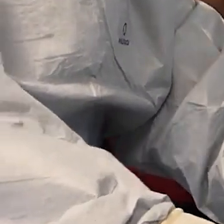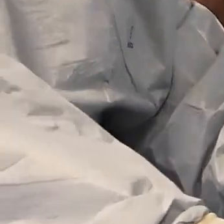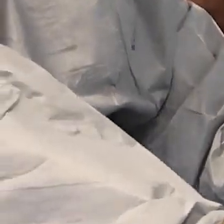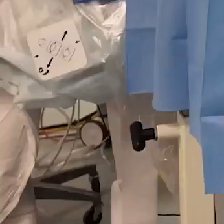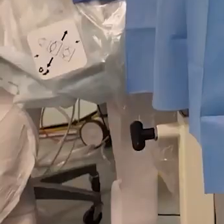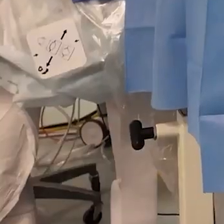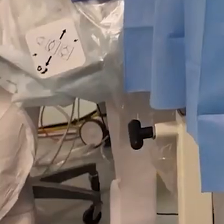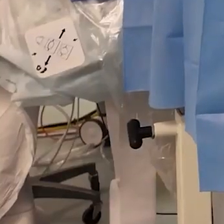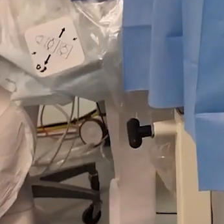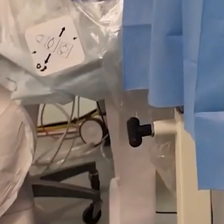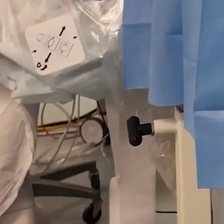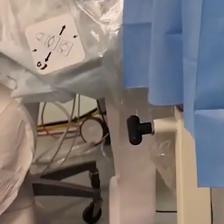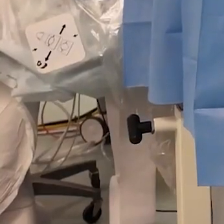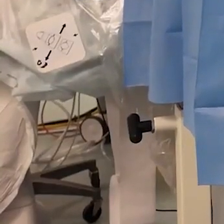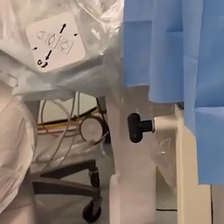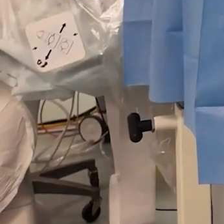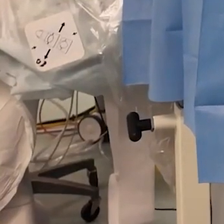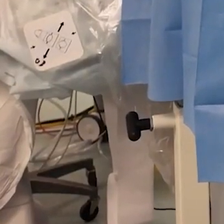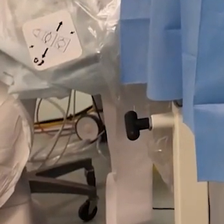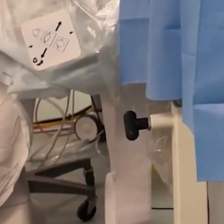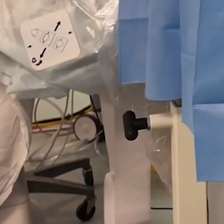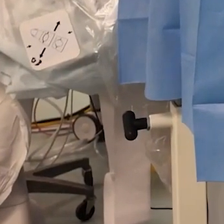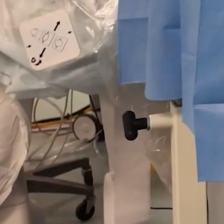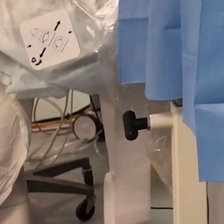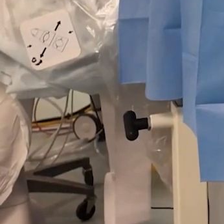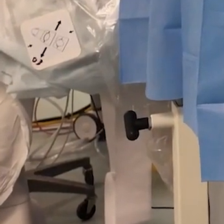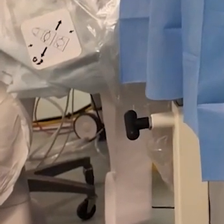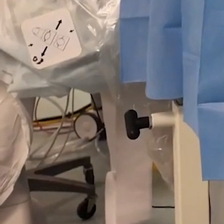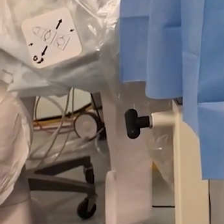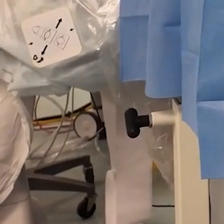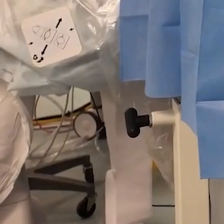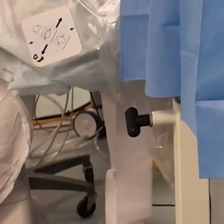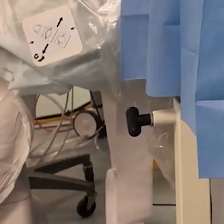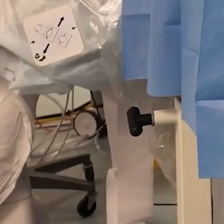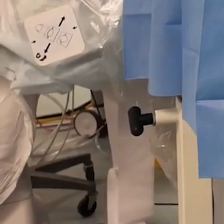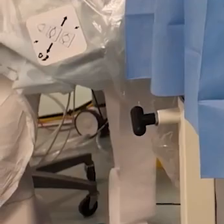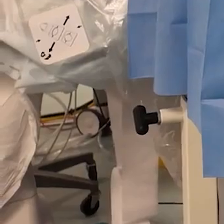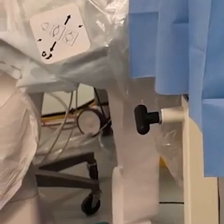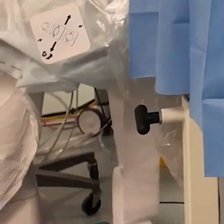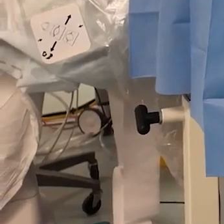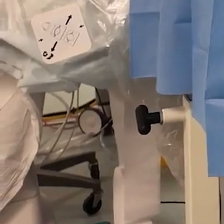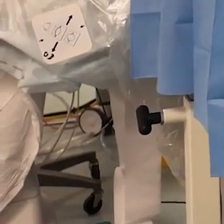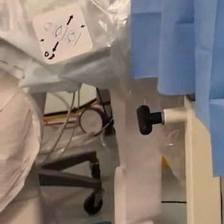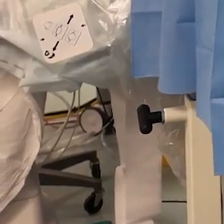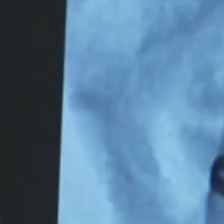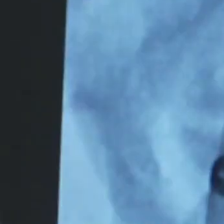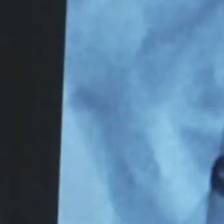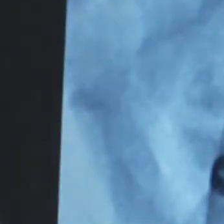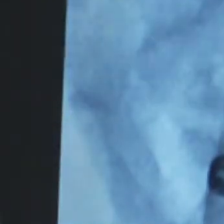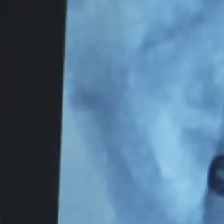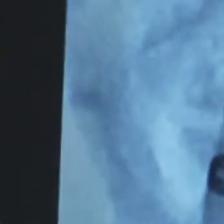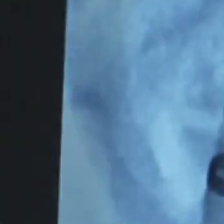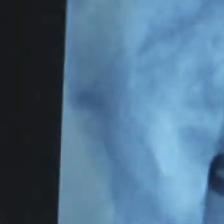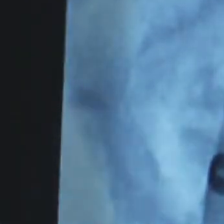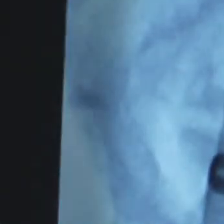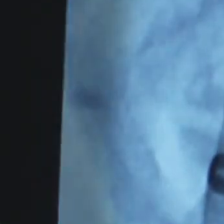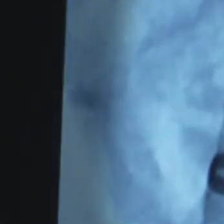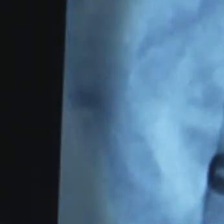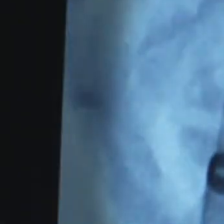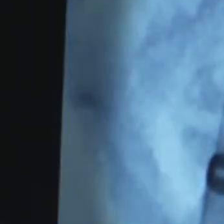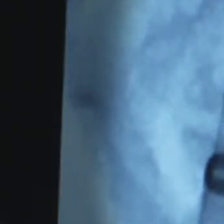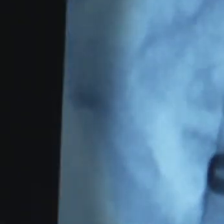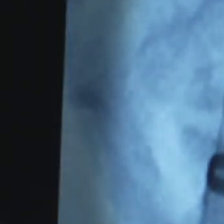We are extremely optimistic that this new advance may be able to treat the condition with much more